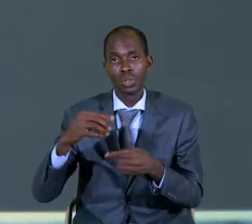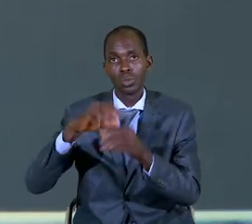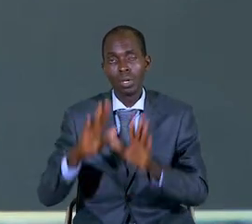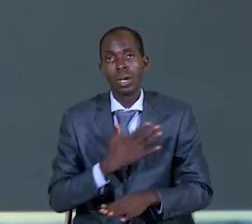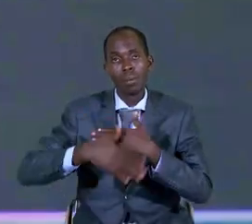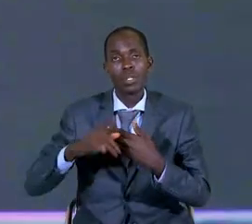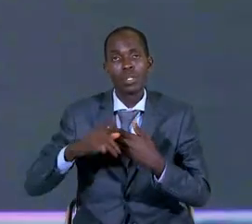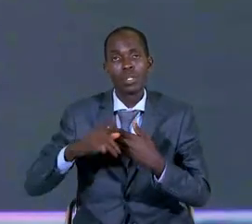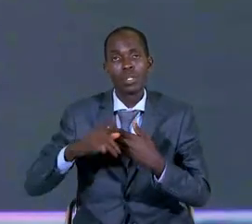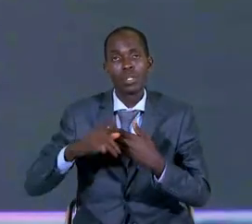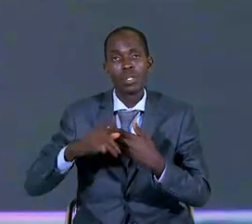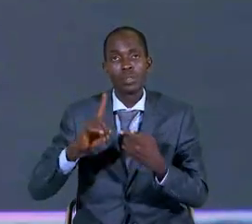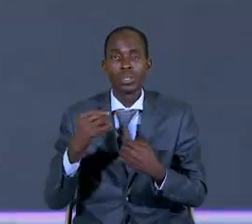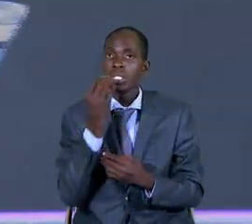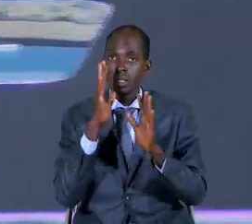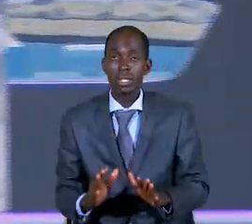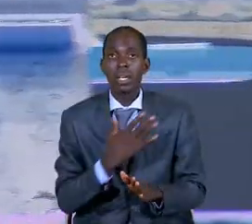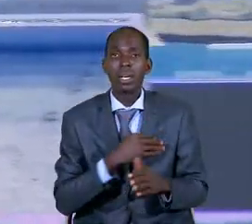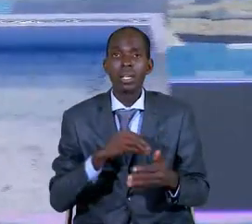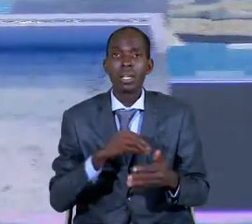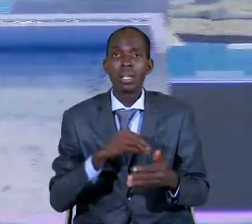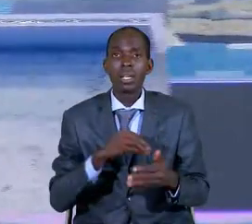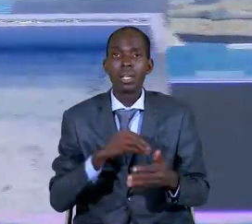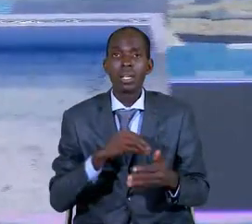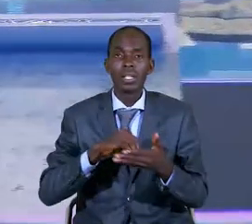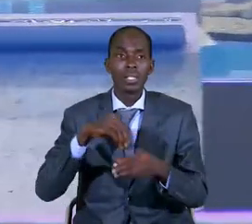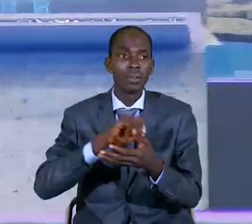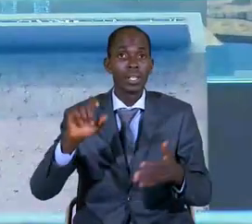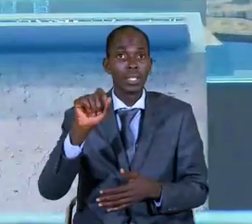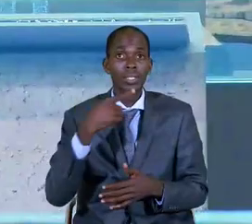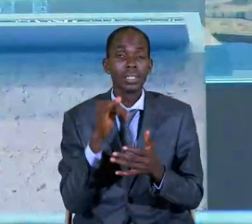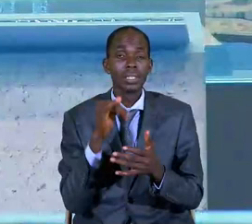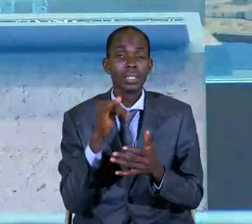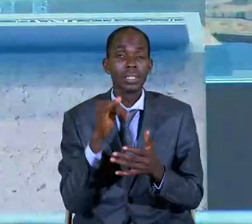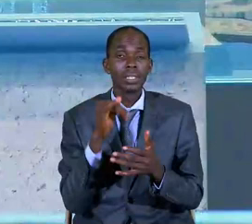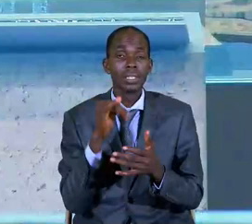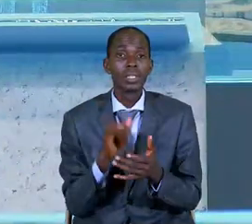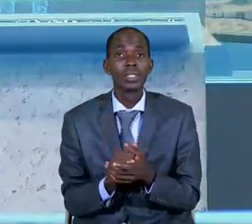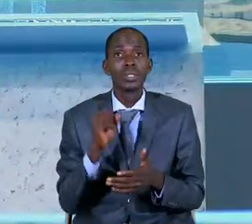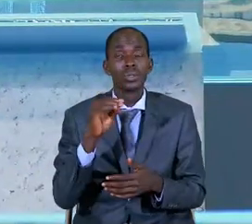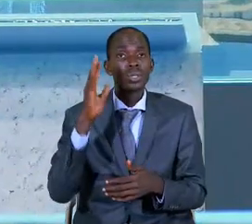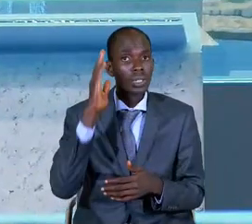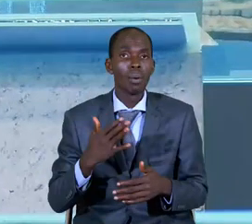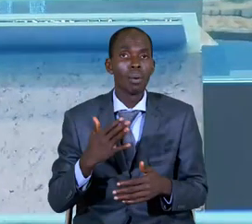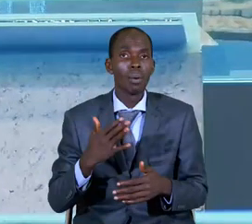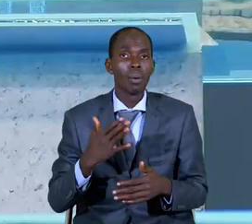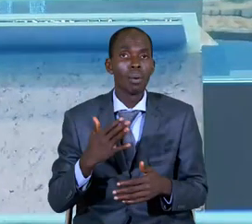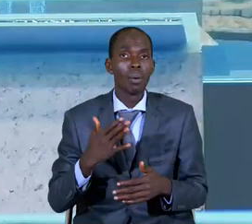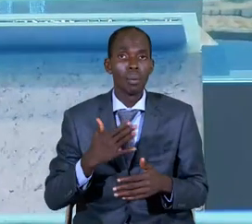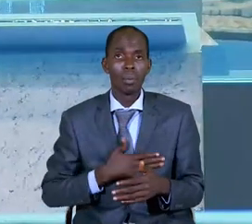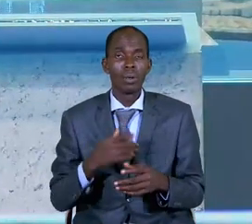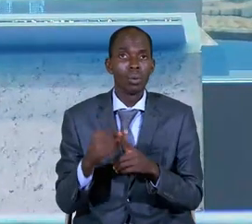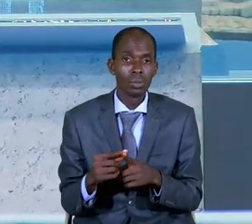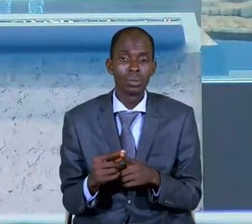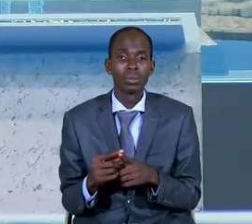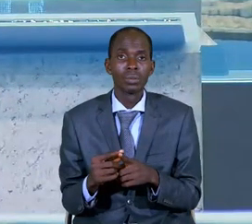the eater. Look at verse 11. So shall my word that goeth forth out of